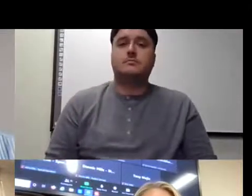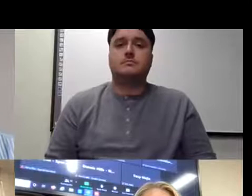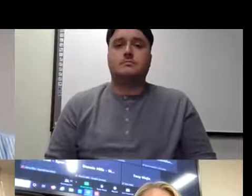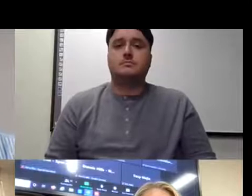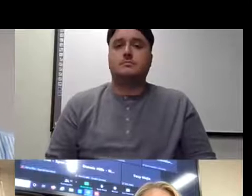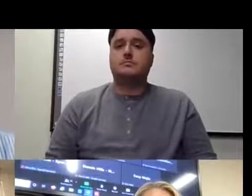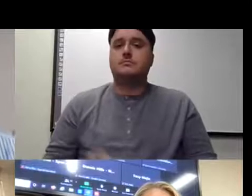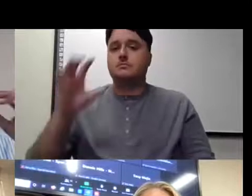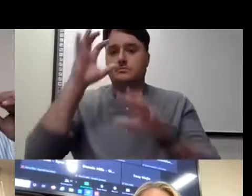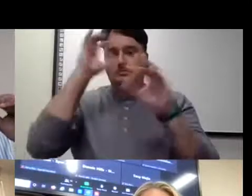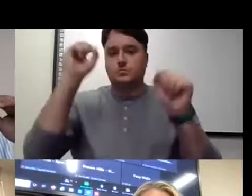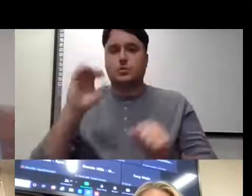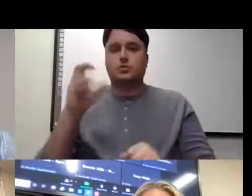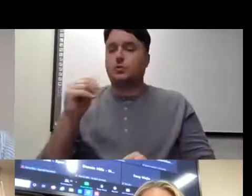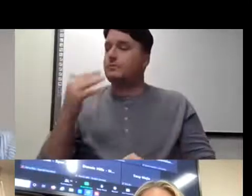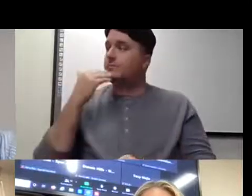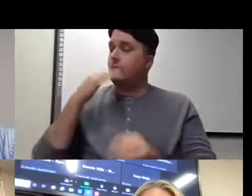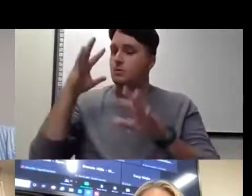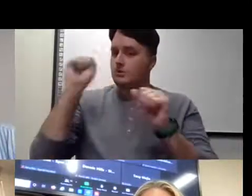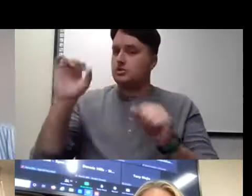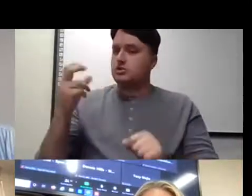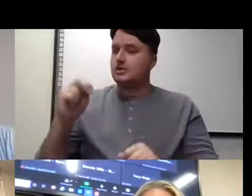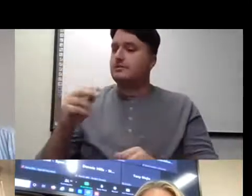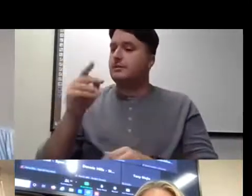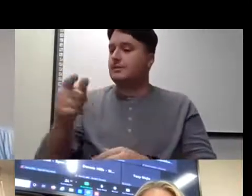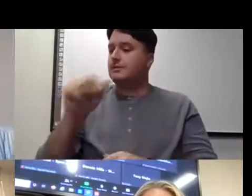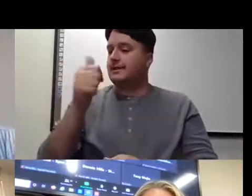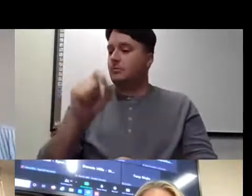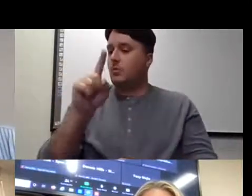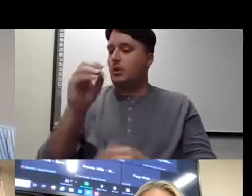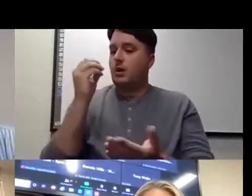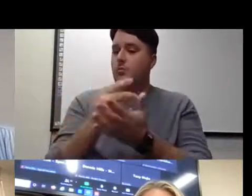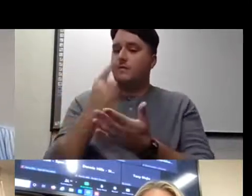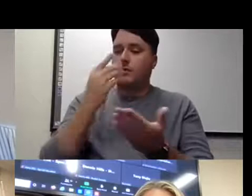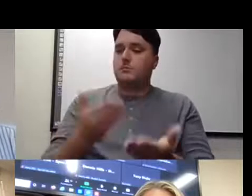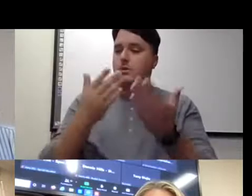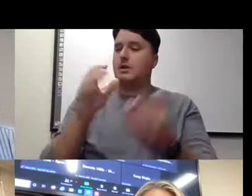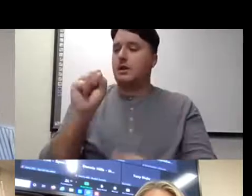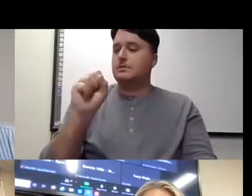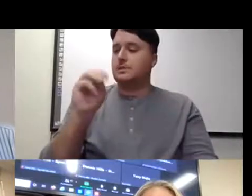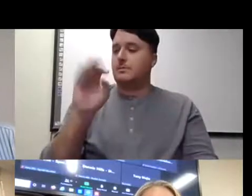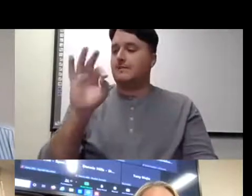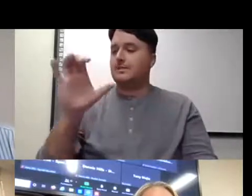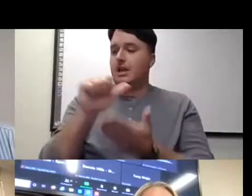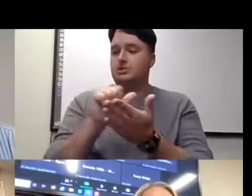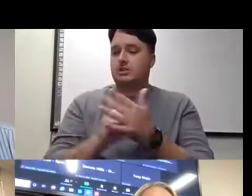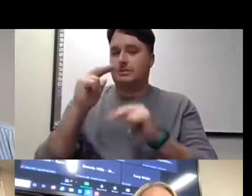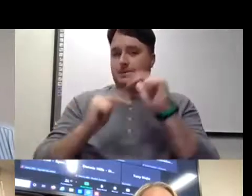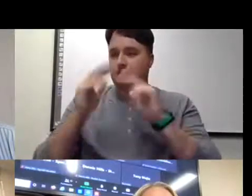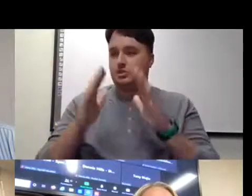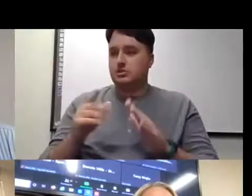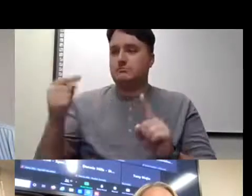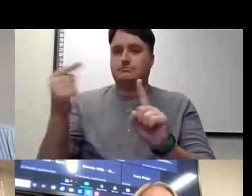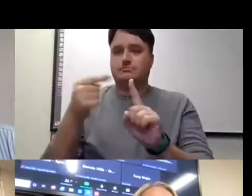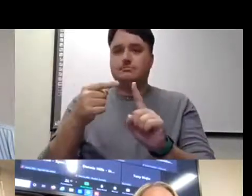Thank you, President Chin. Item 10.1, approval of proposed San Mateo Foster City agenda builder, is an item